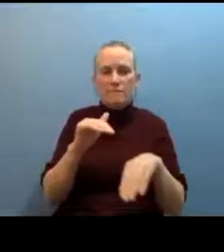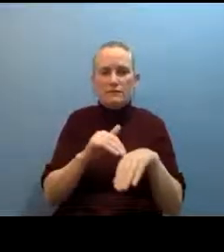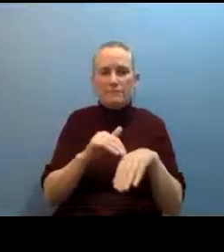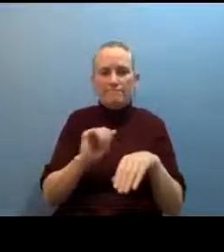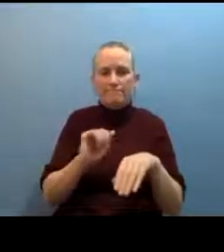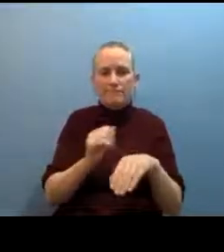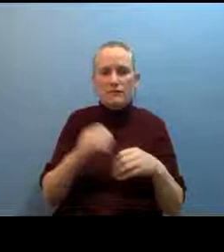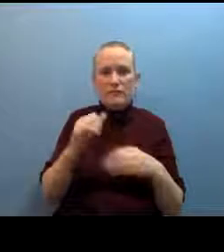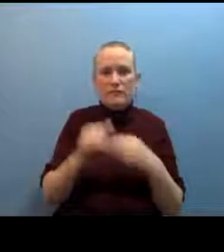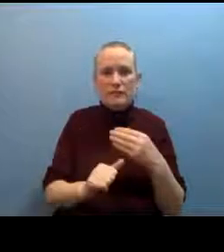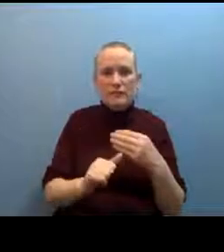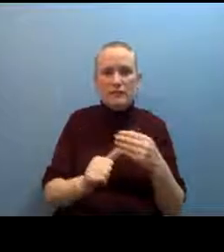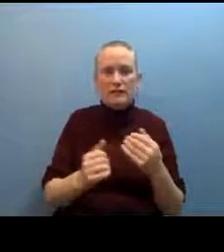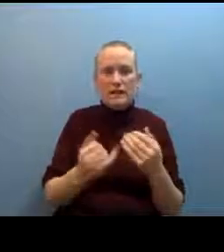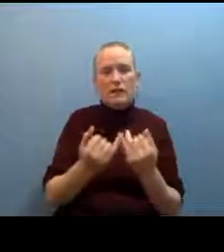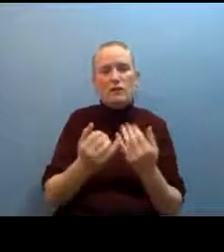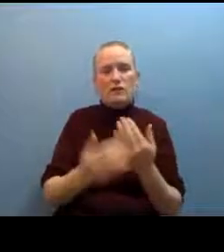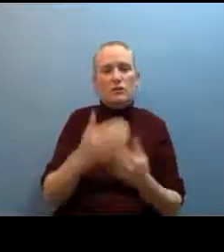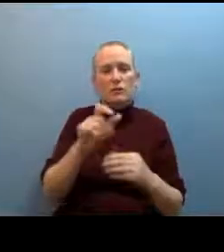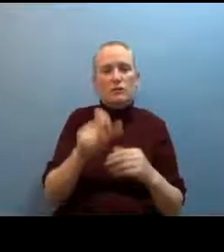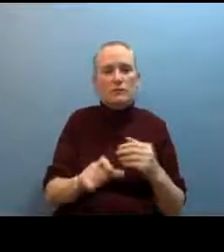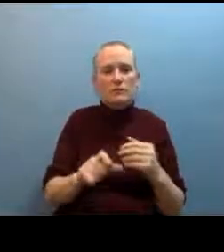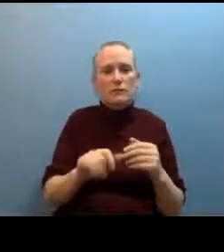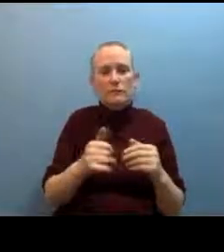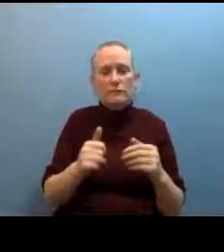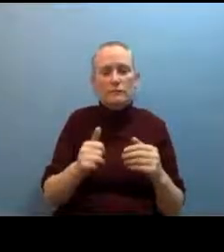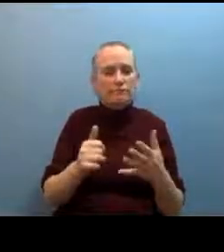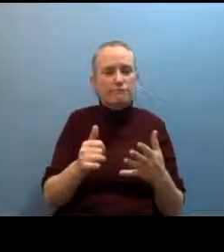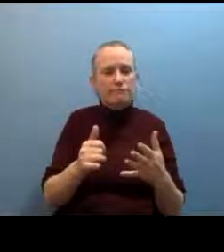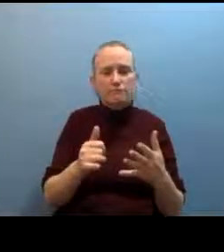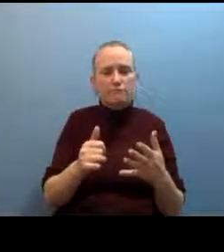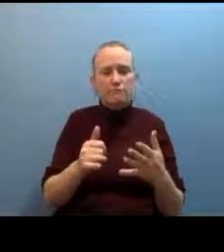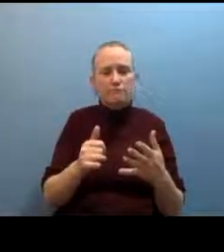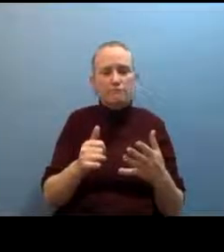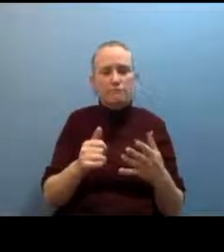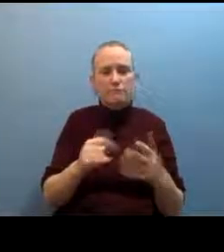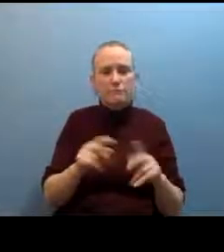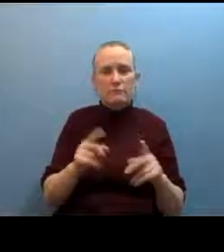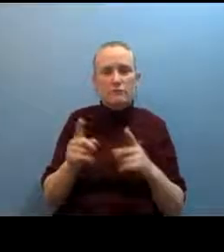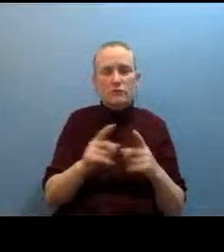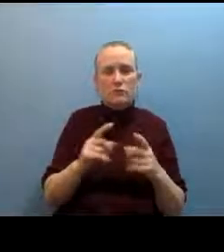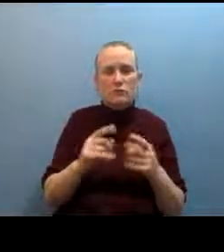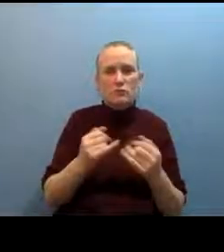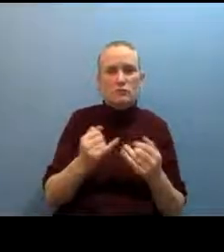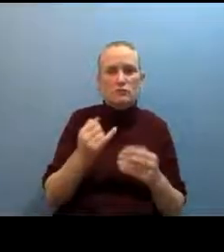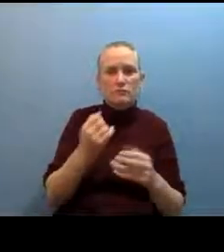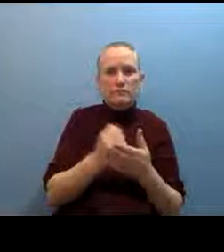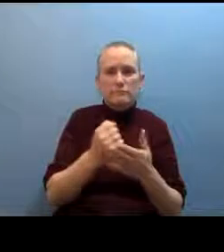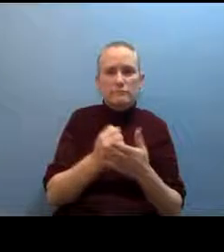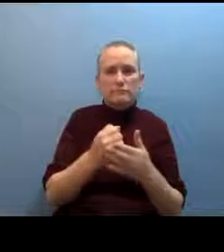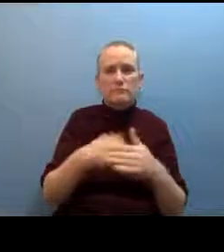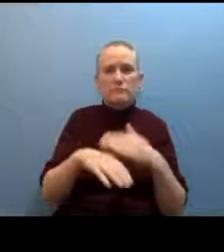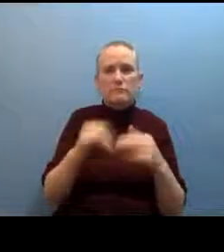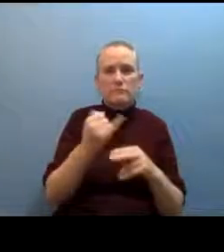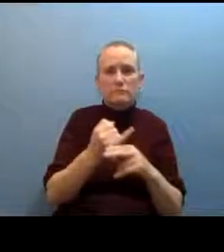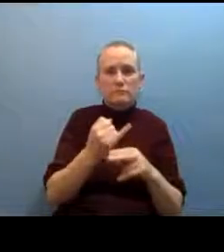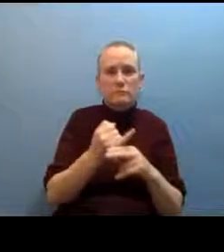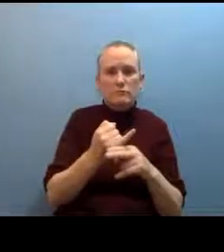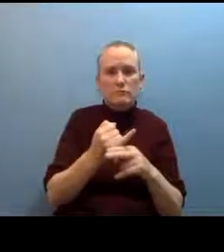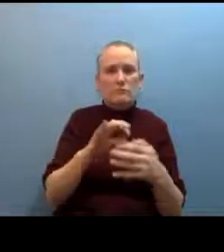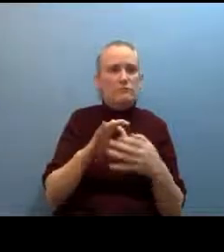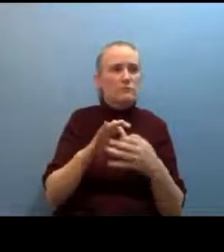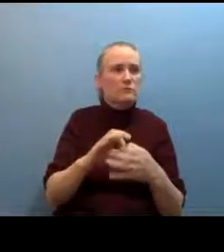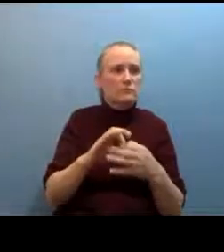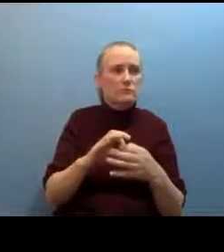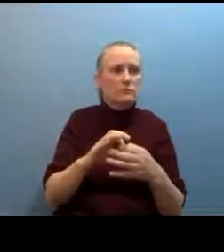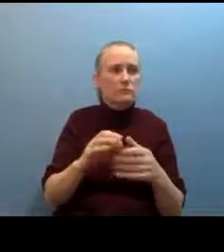so your young person is maybe not doing the things that they need to be doing, so studying, going to school, engaging in